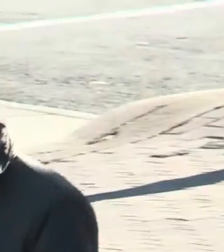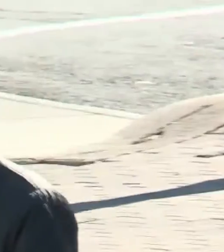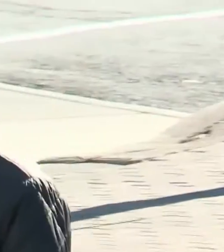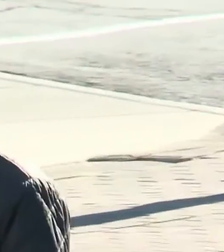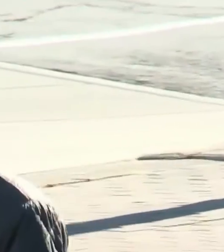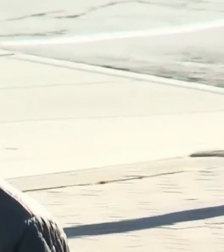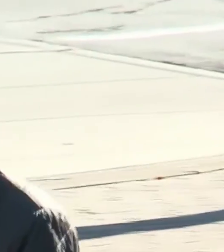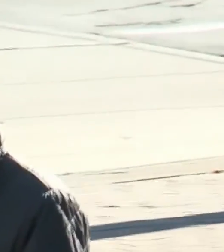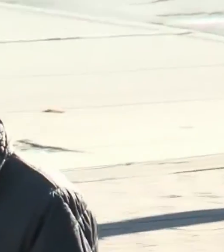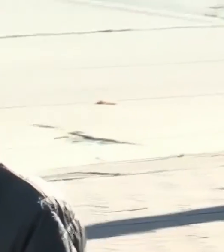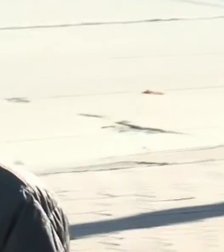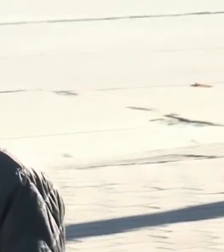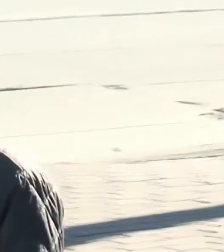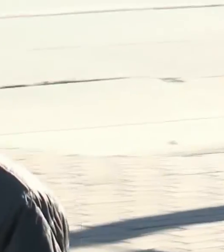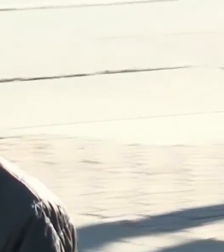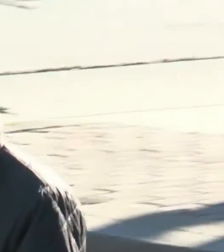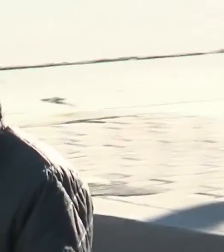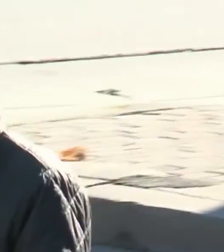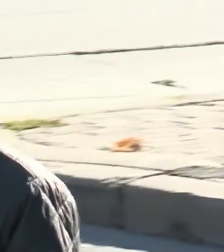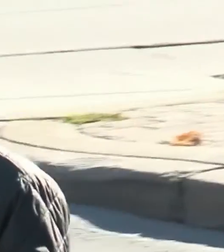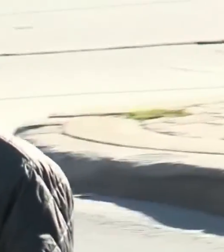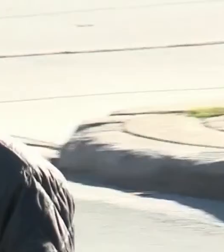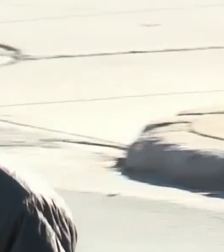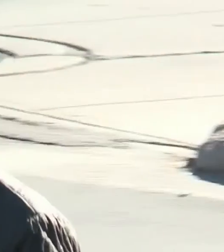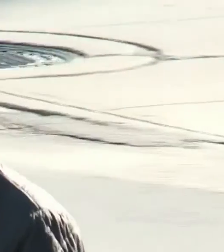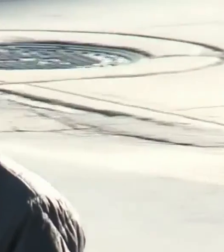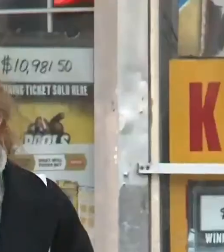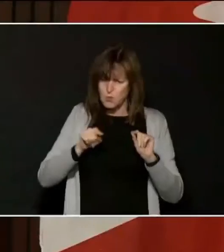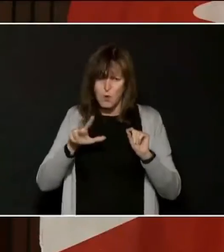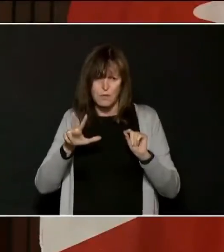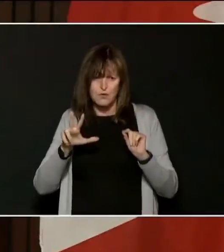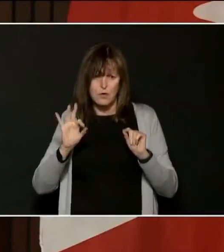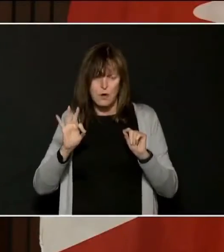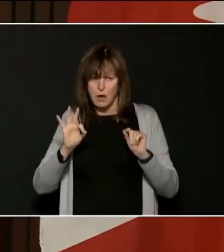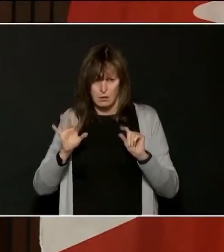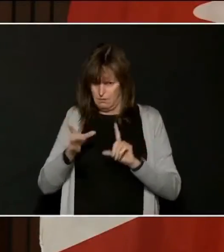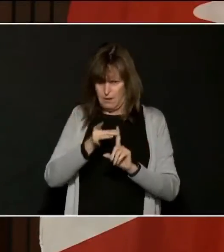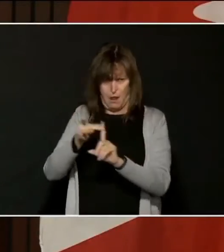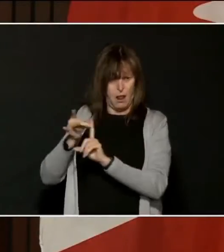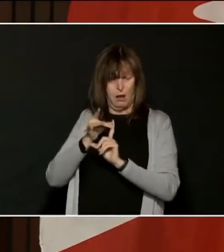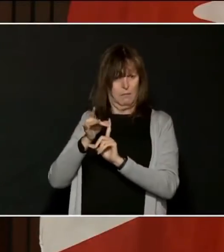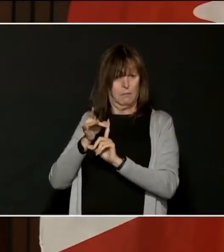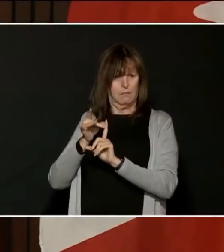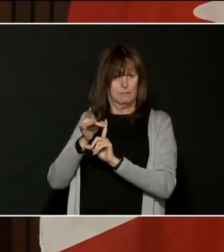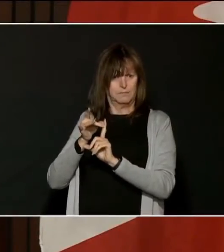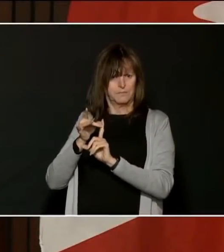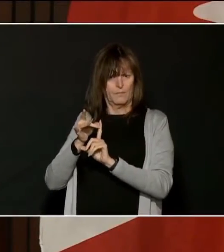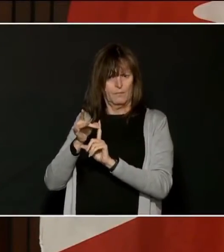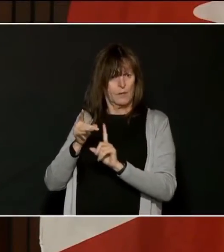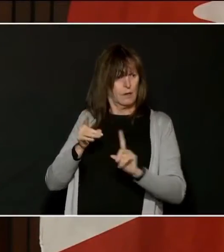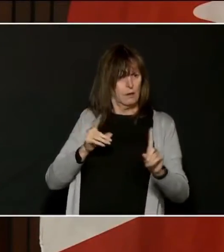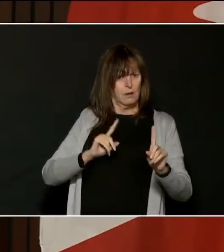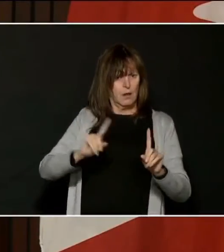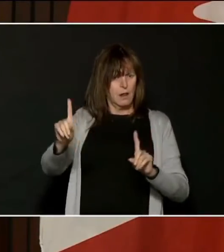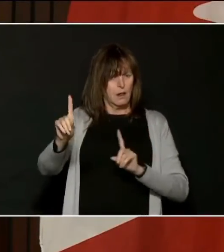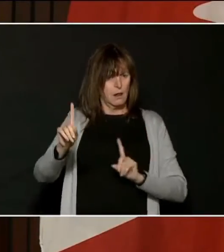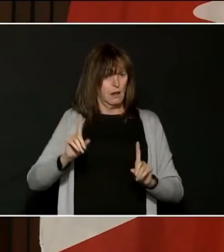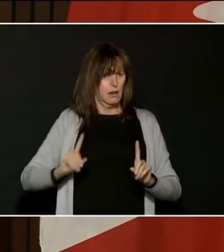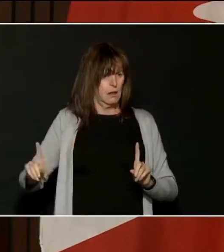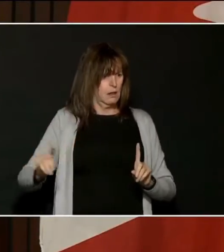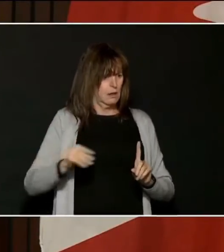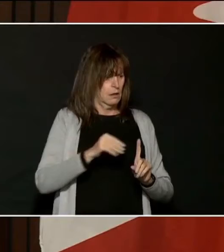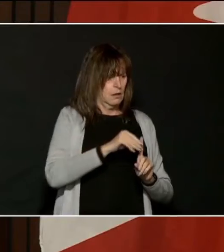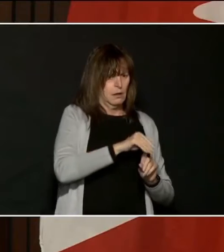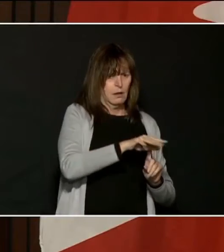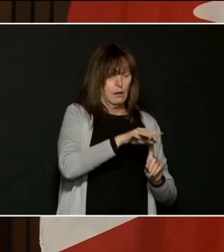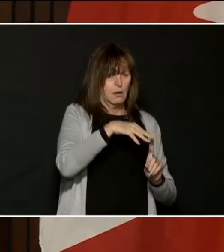people, 20 to 39 age group. It's now hitting the older people, it's getting into long-term care, retirement homes, and so